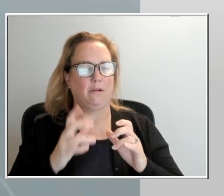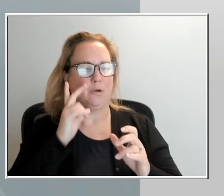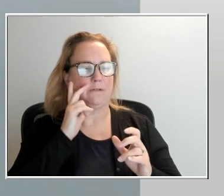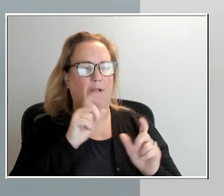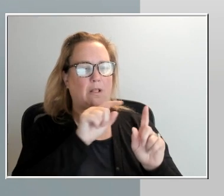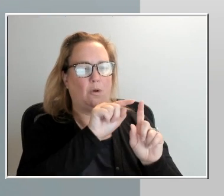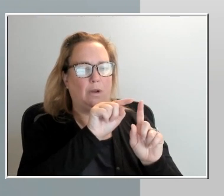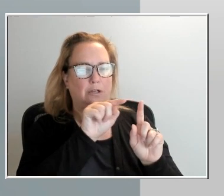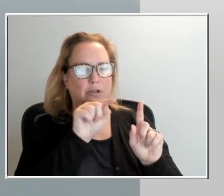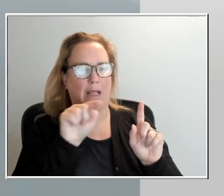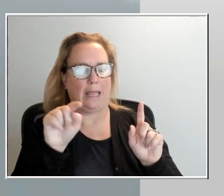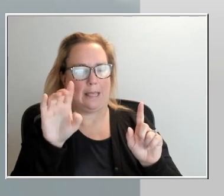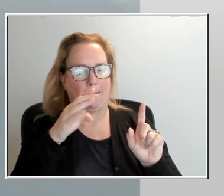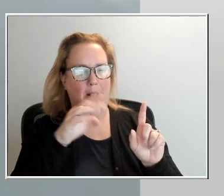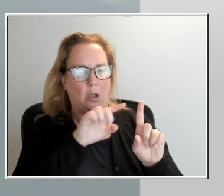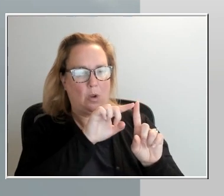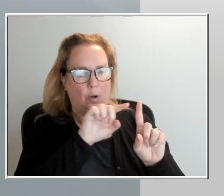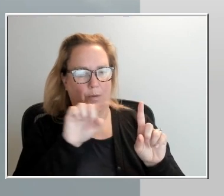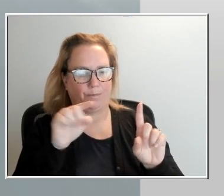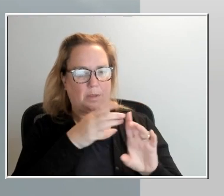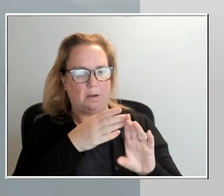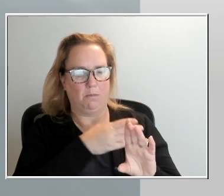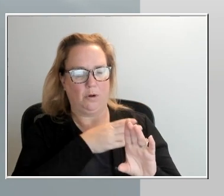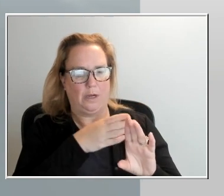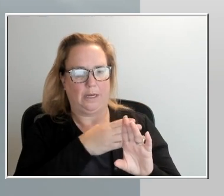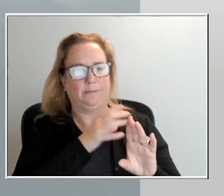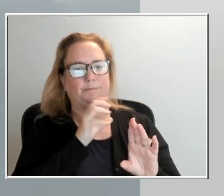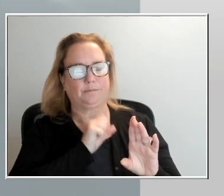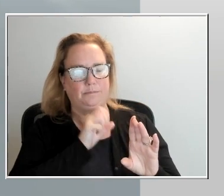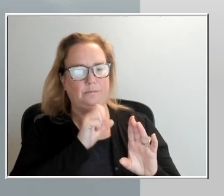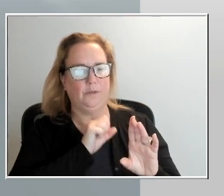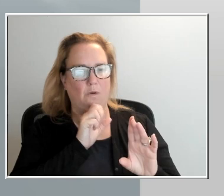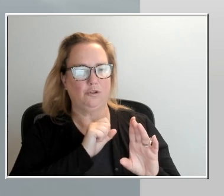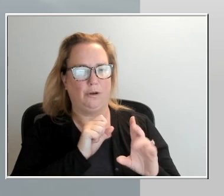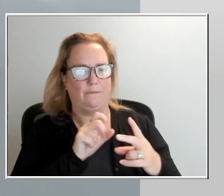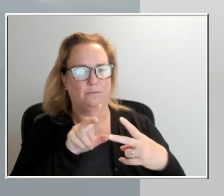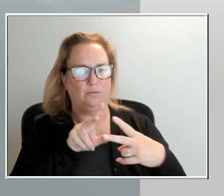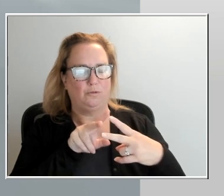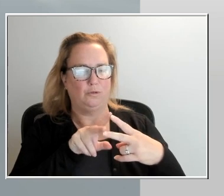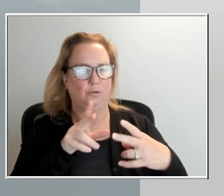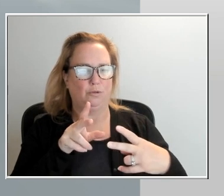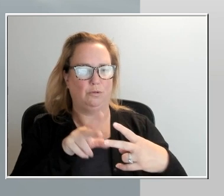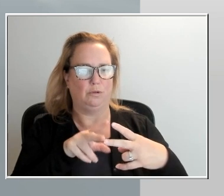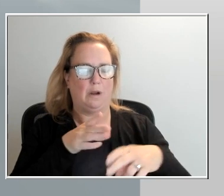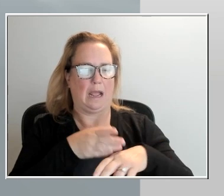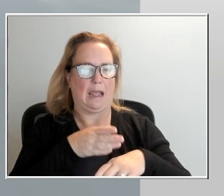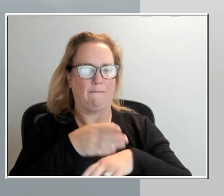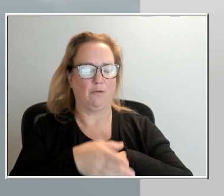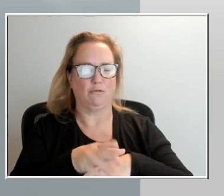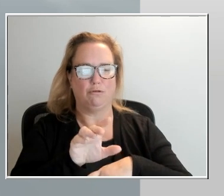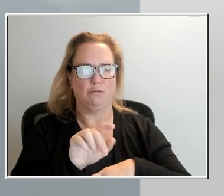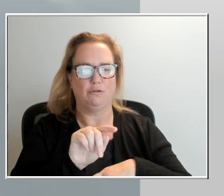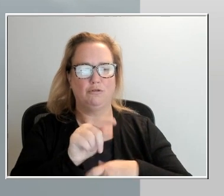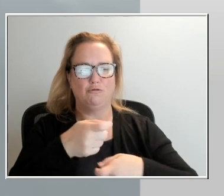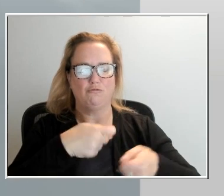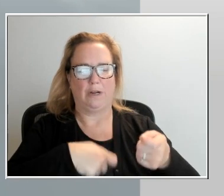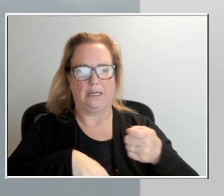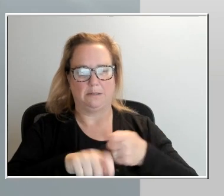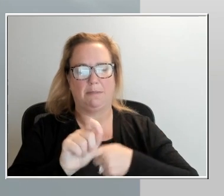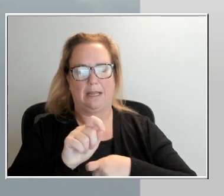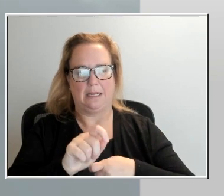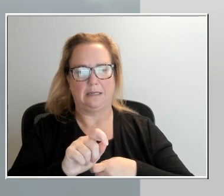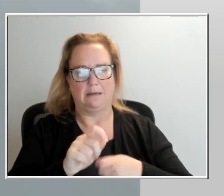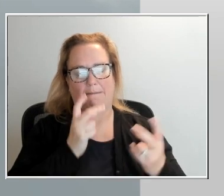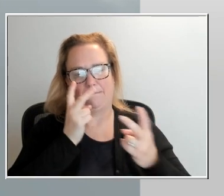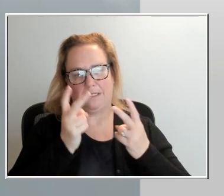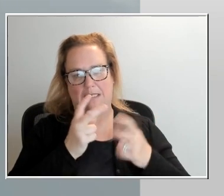blue one is pre-transplant, and the orange one, since we have two post-transplant visits, they are post-transplant visit at 3